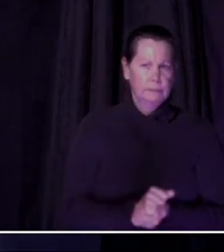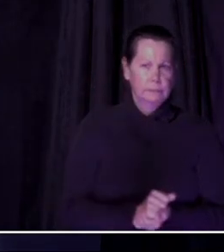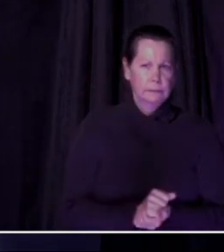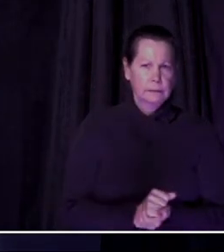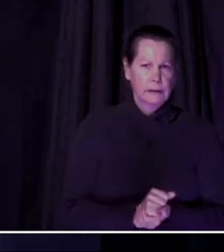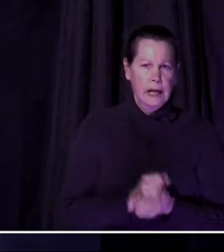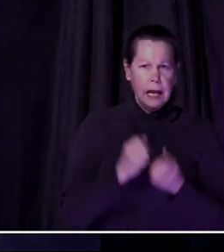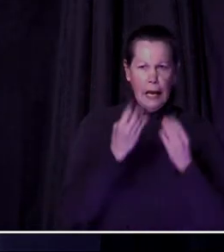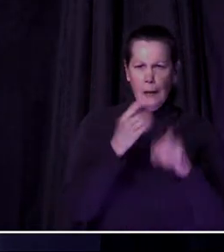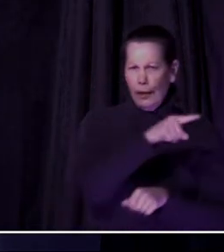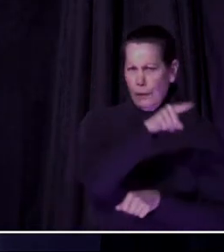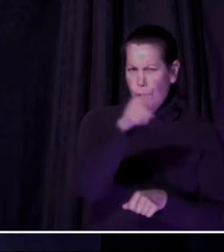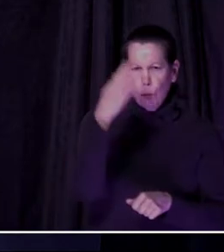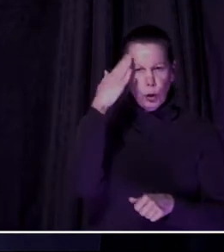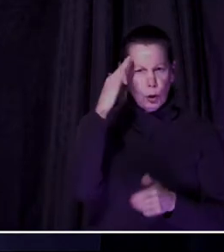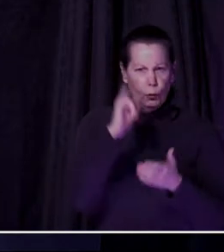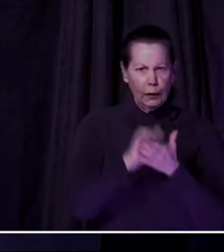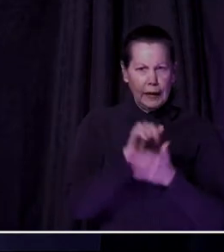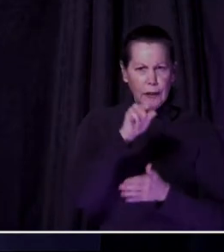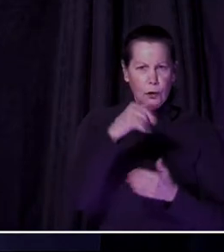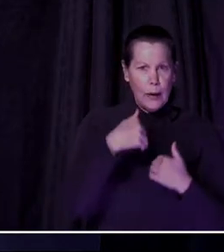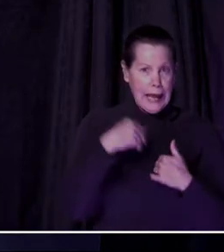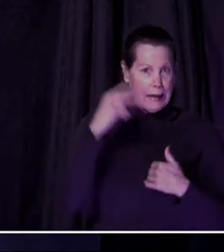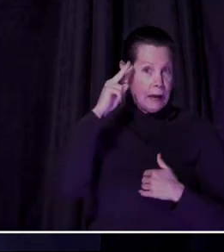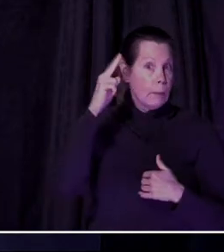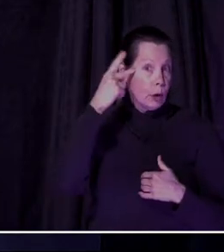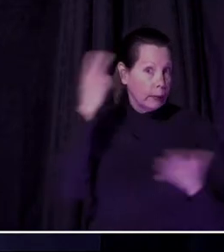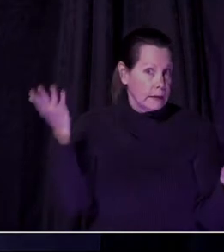How many of you know that you have a purpose?